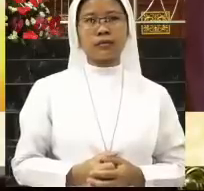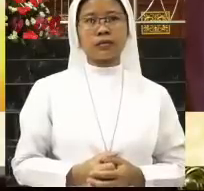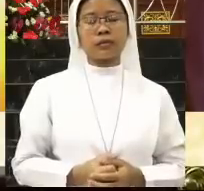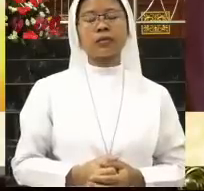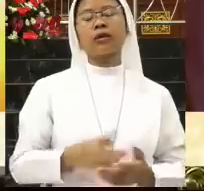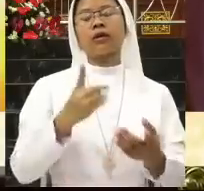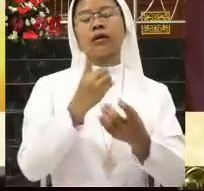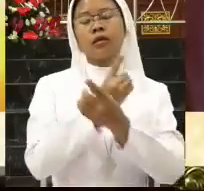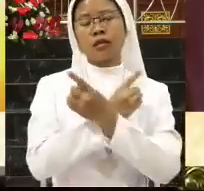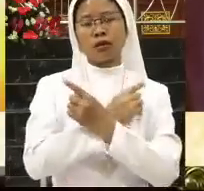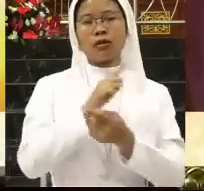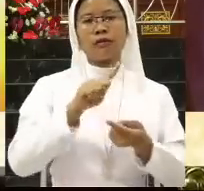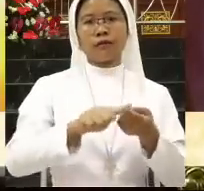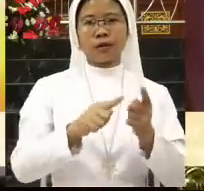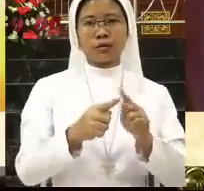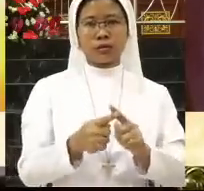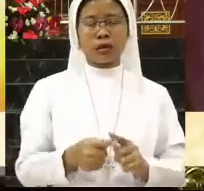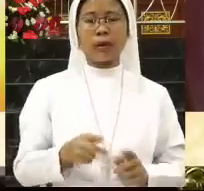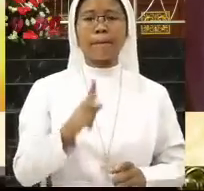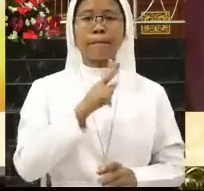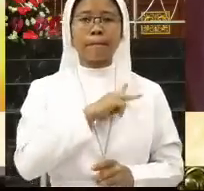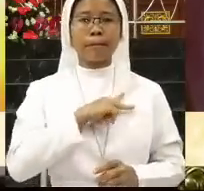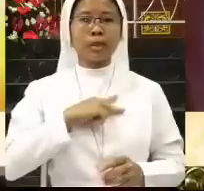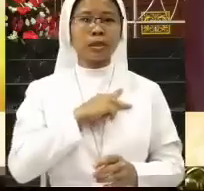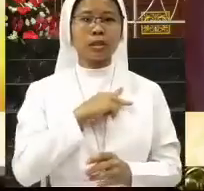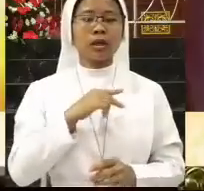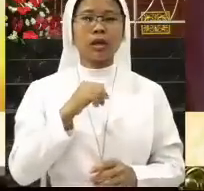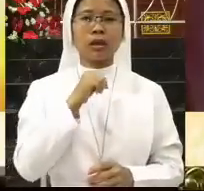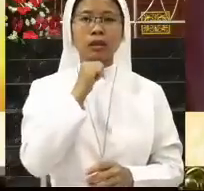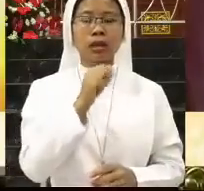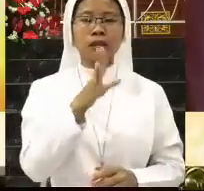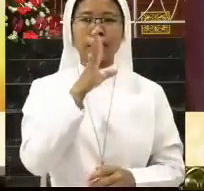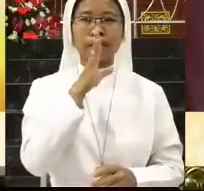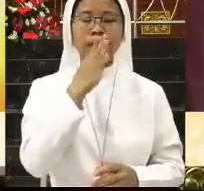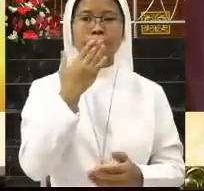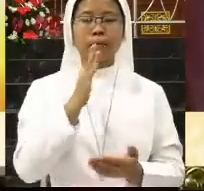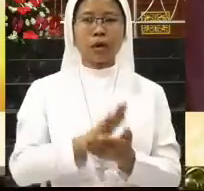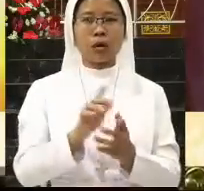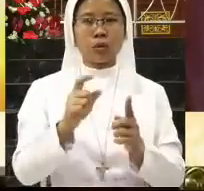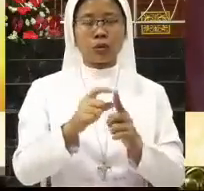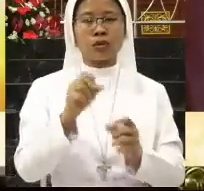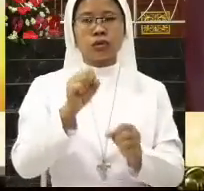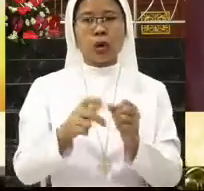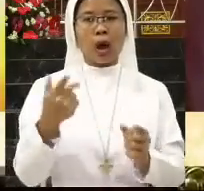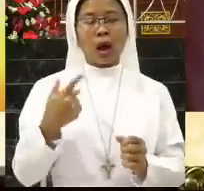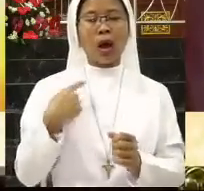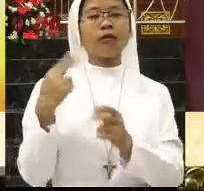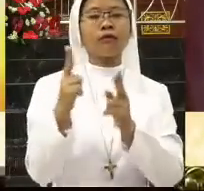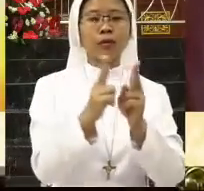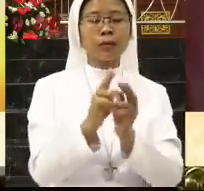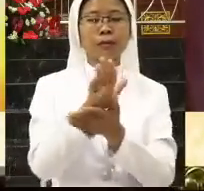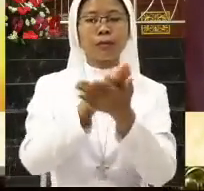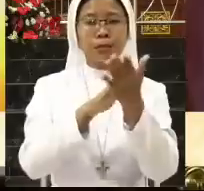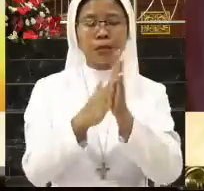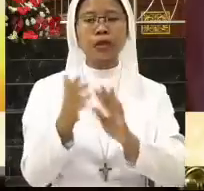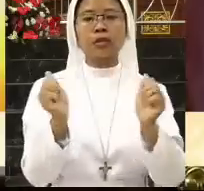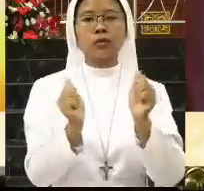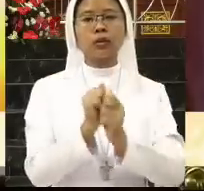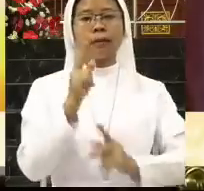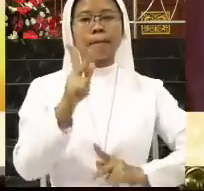Dear friends, to avoid such trap is to live in harmony with human frailty.